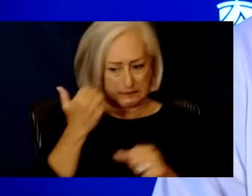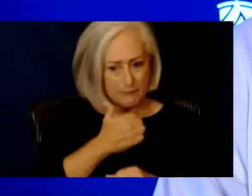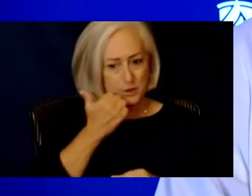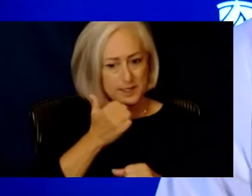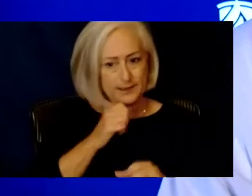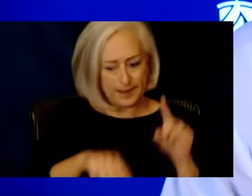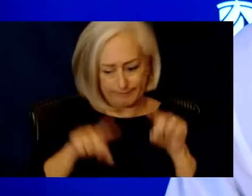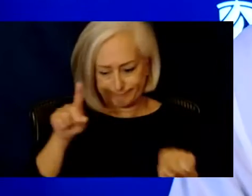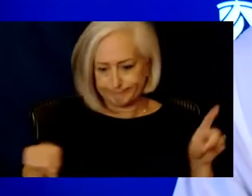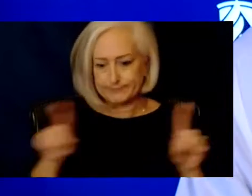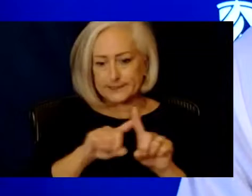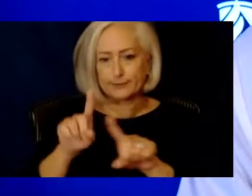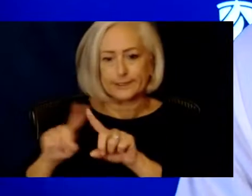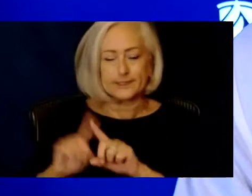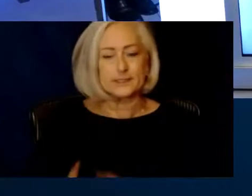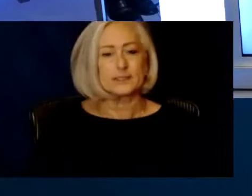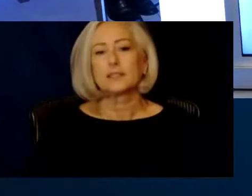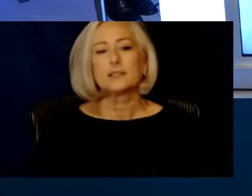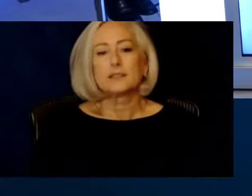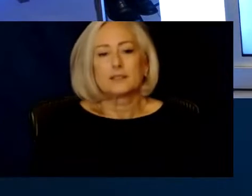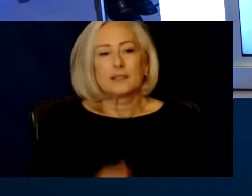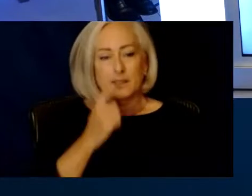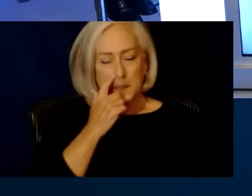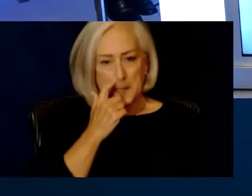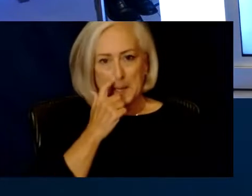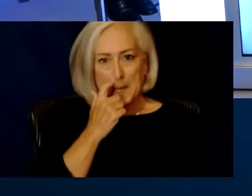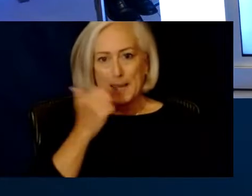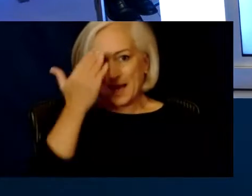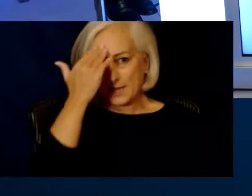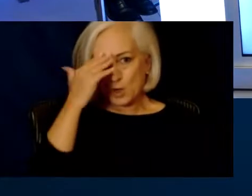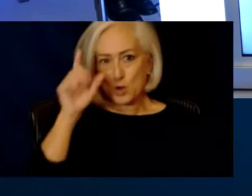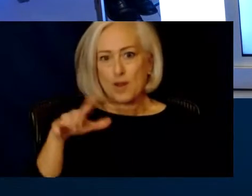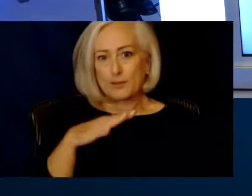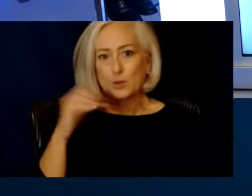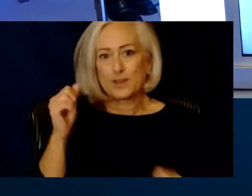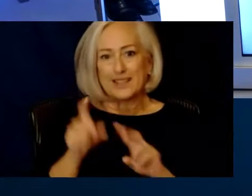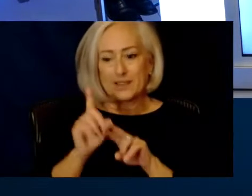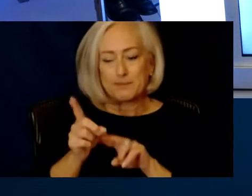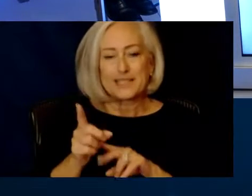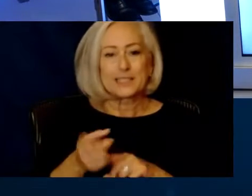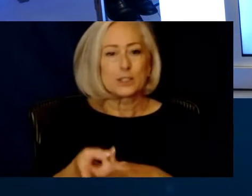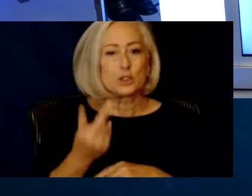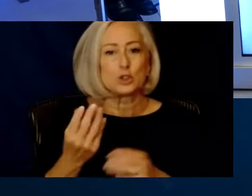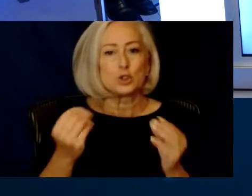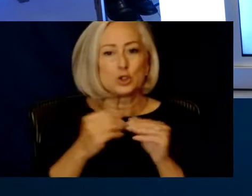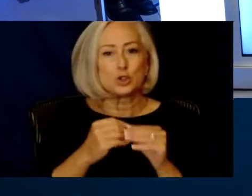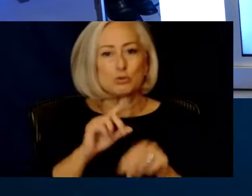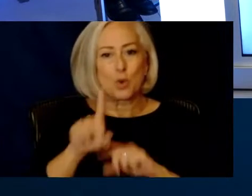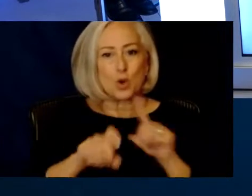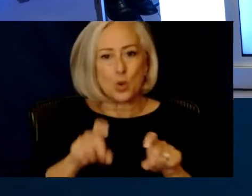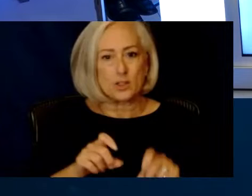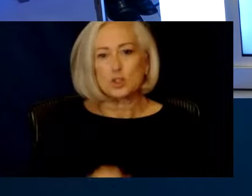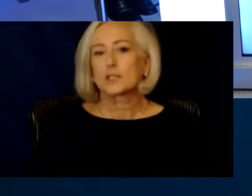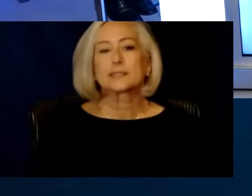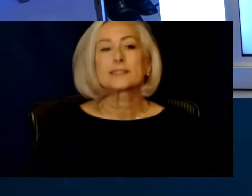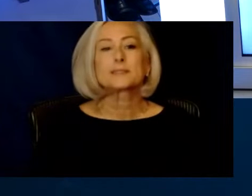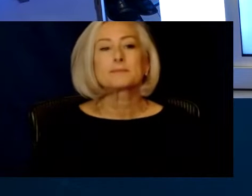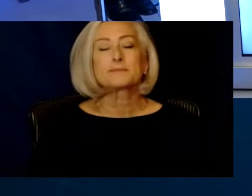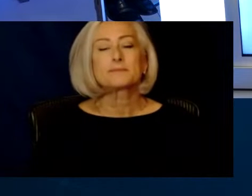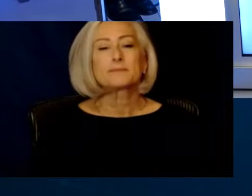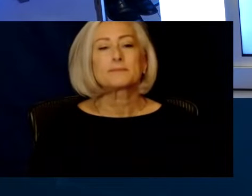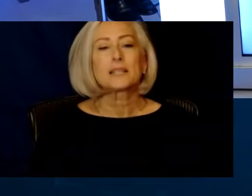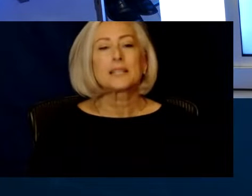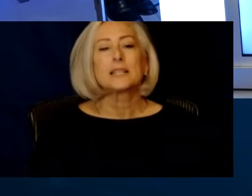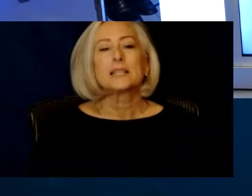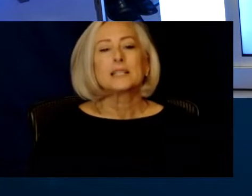has began. So. And Dr. Lamaster, I know you have to leave in just a moment, but 2 more questions. I'm going to have one. I think Jess has one of the one for you too. Okay. But